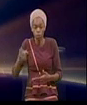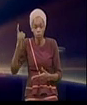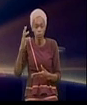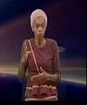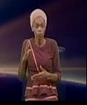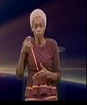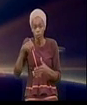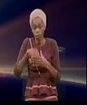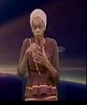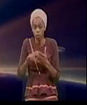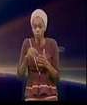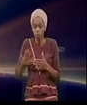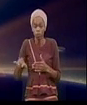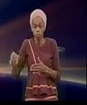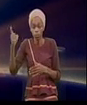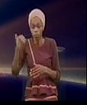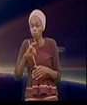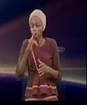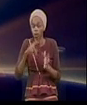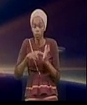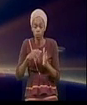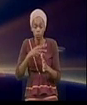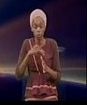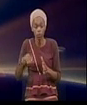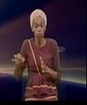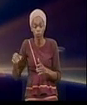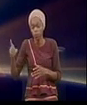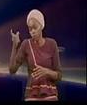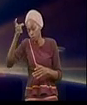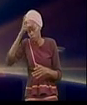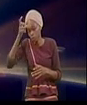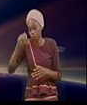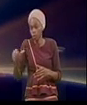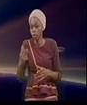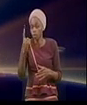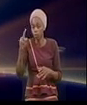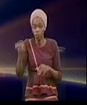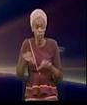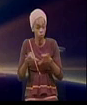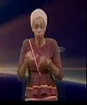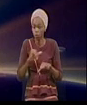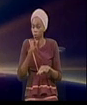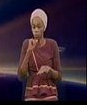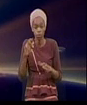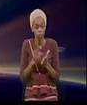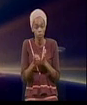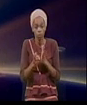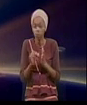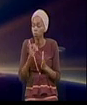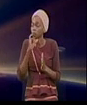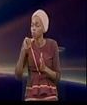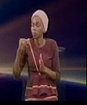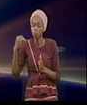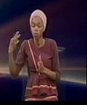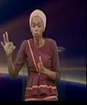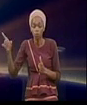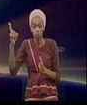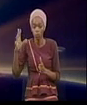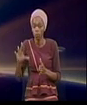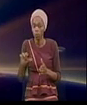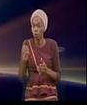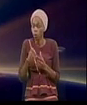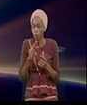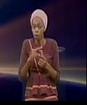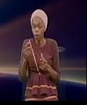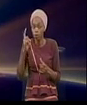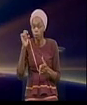of God are manifest, and the children of the devil. Whosoever doeth not righteousness is not of God, neither he that loveth not